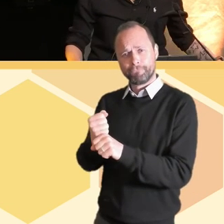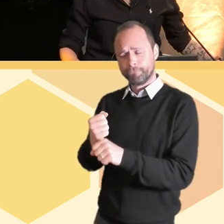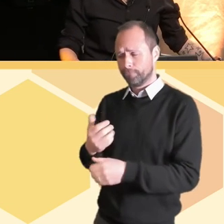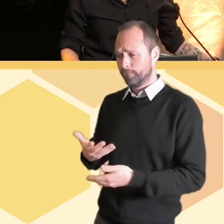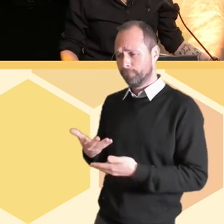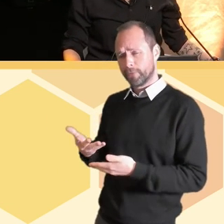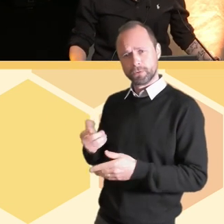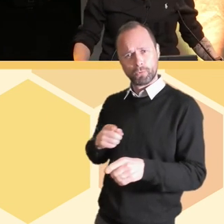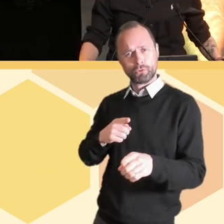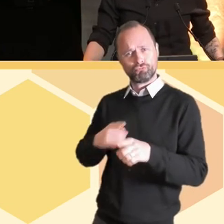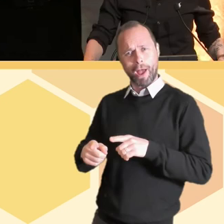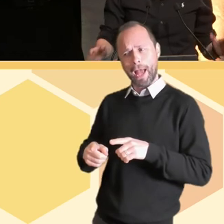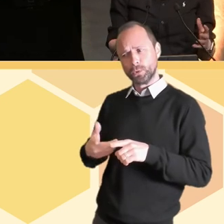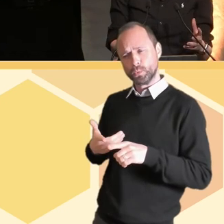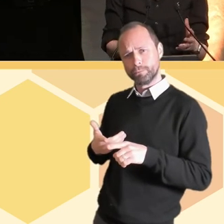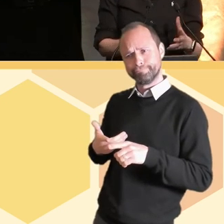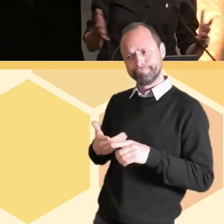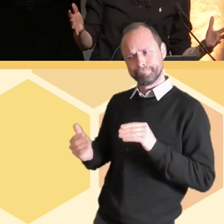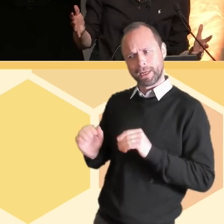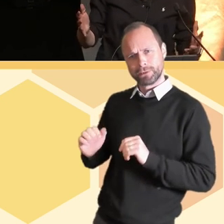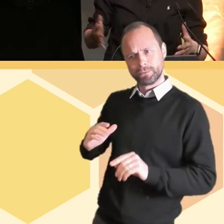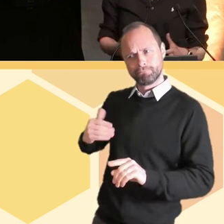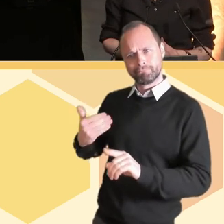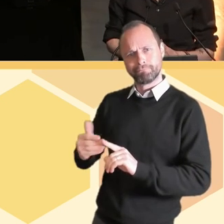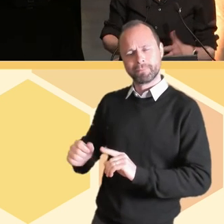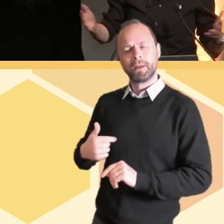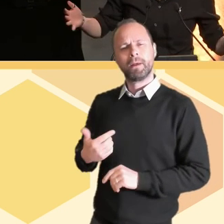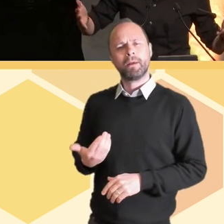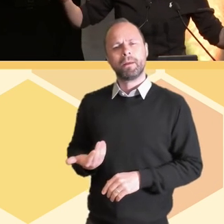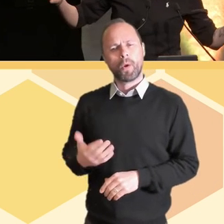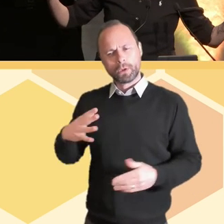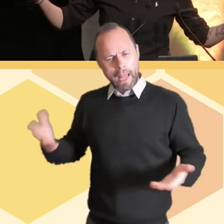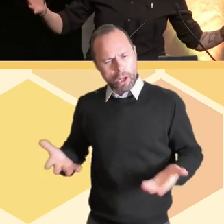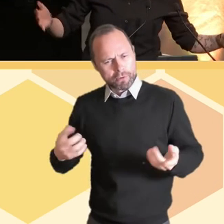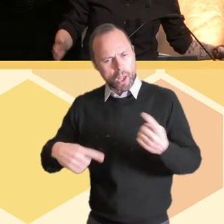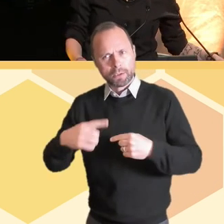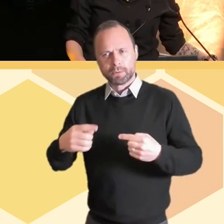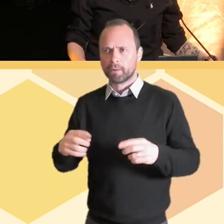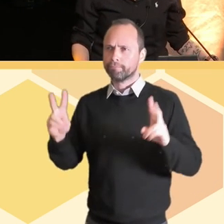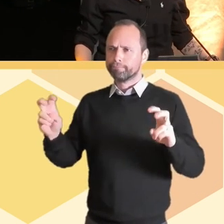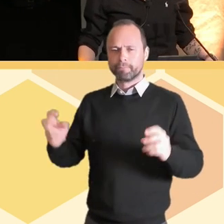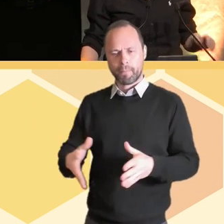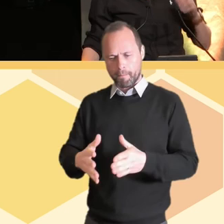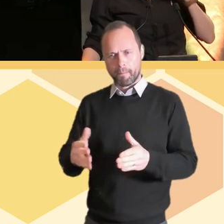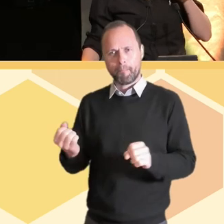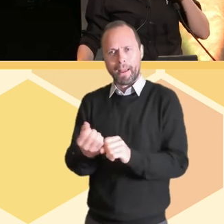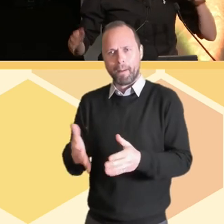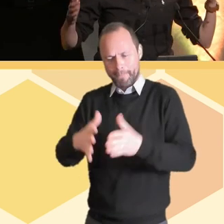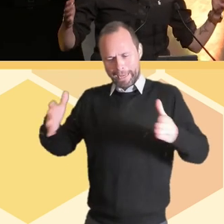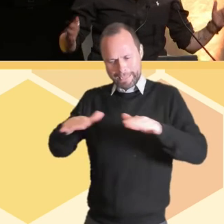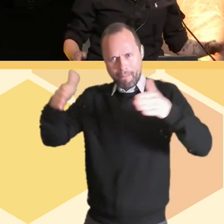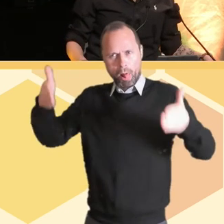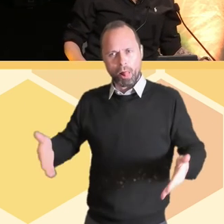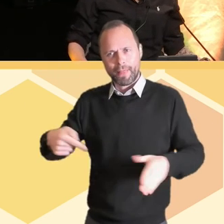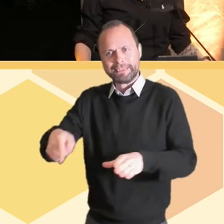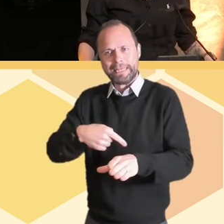give it a go. And I just want to encourage us to build a bigger table this year. And throughout the